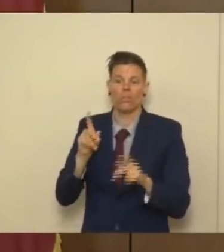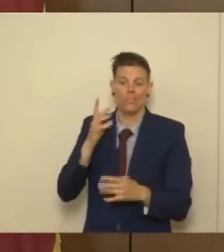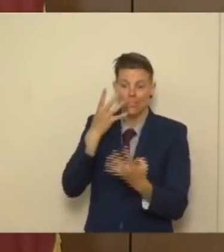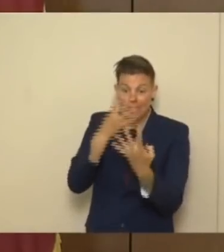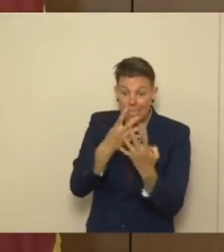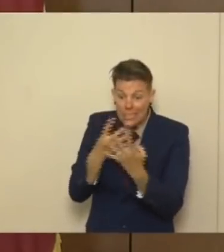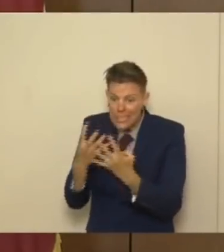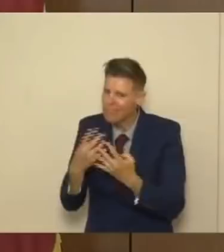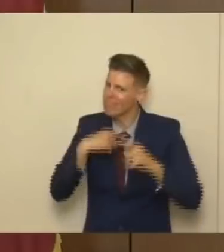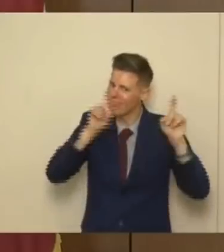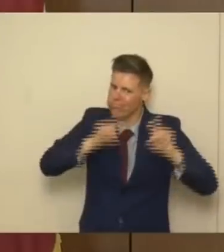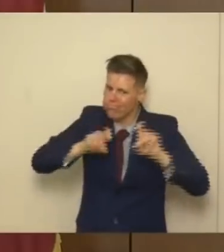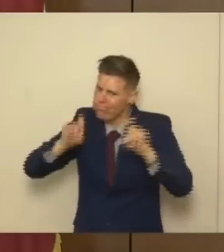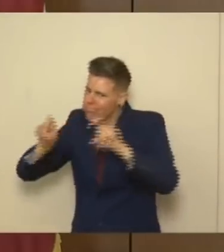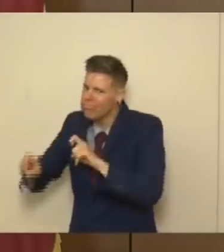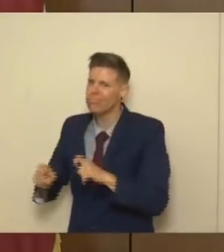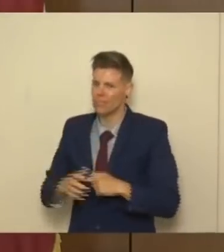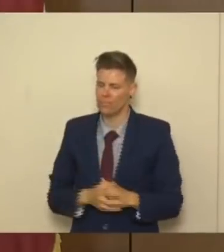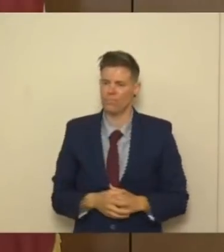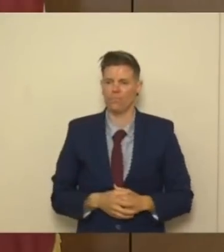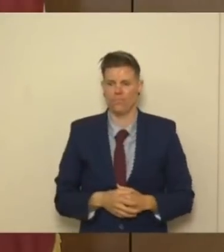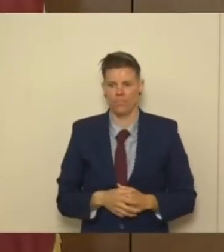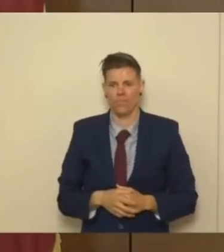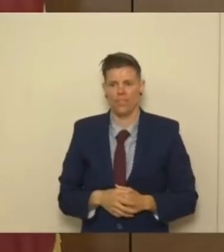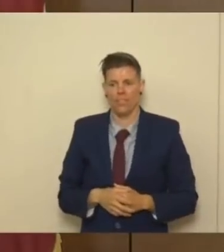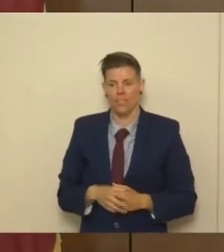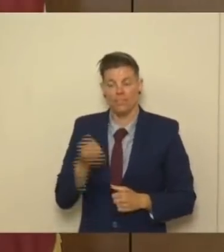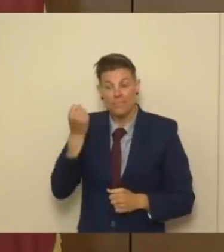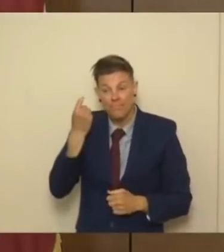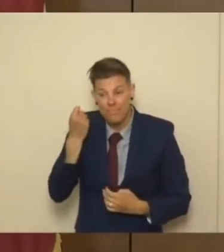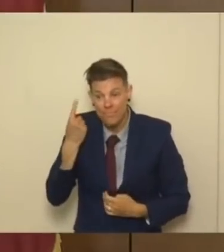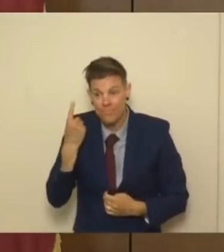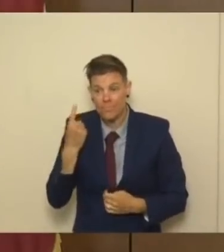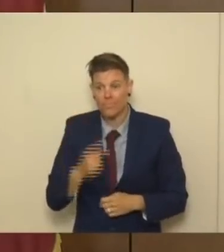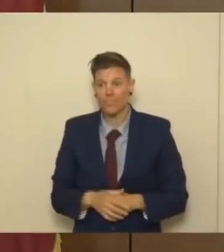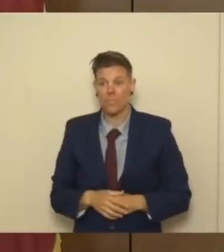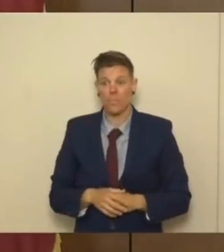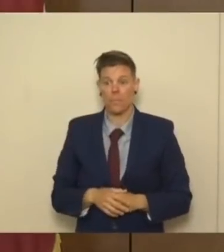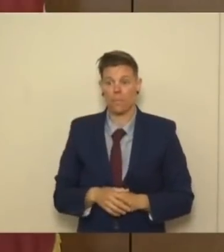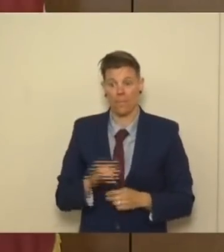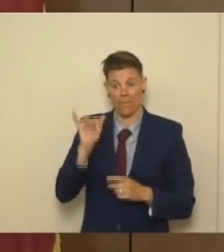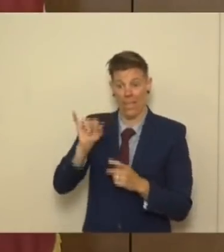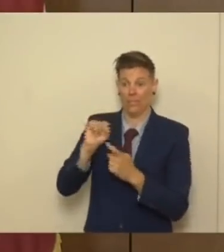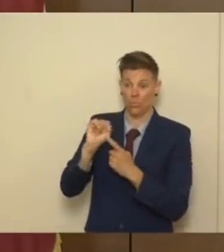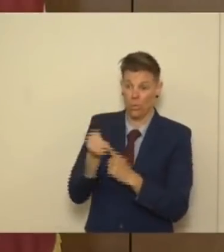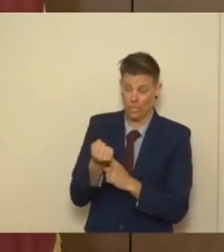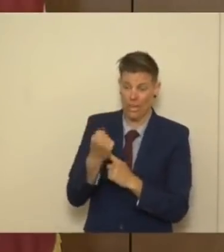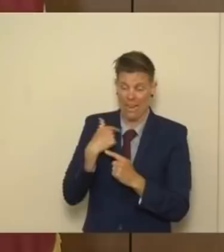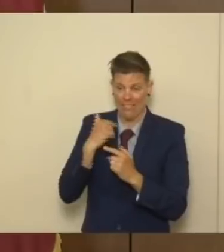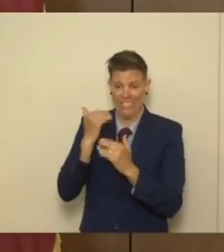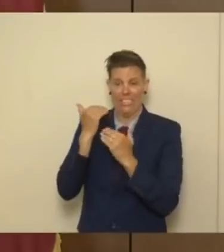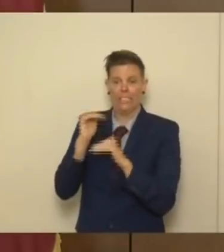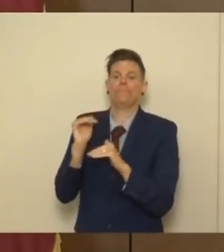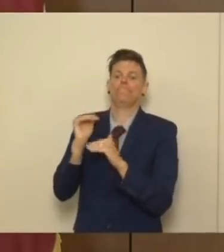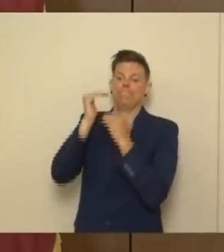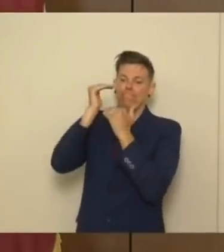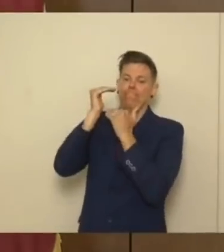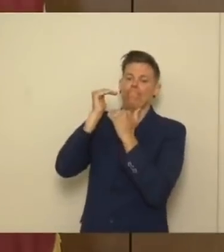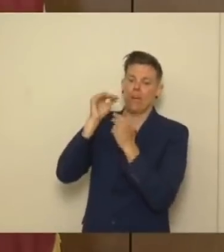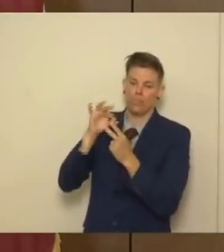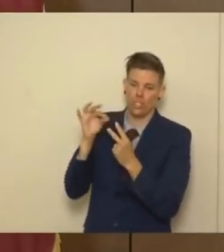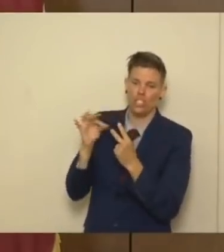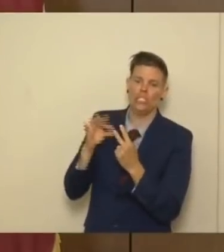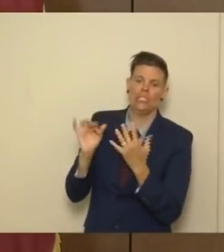But we have limited options in that context, and it is something that we are gravely concerned about, and